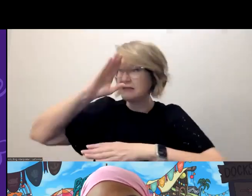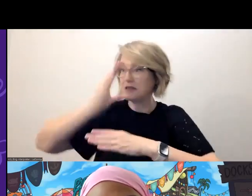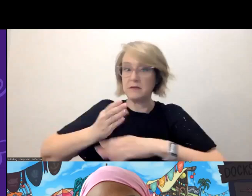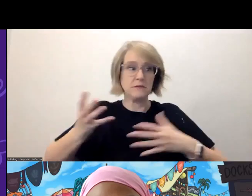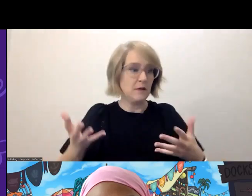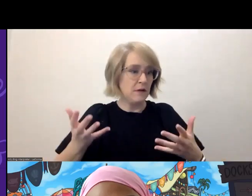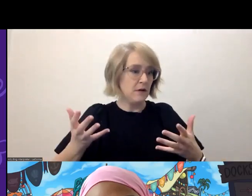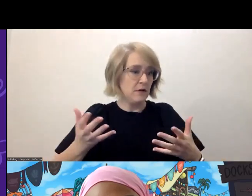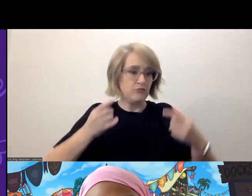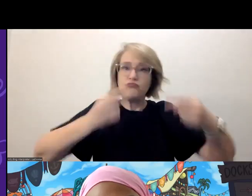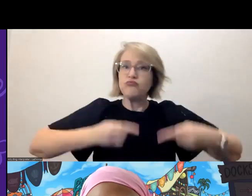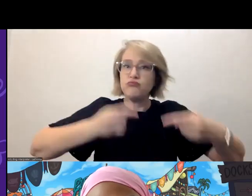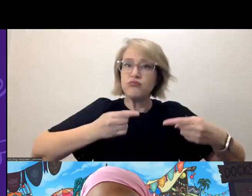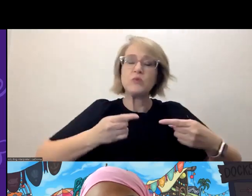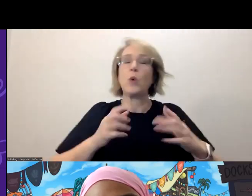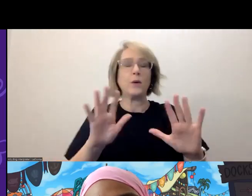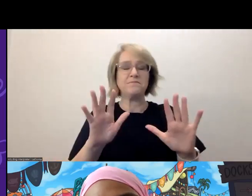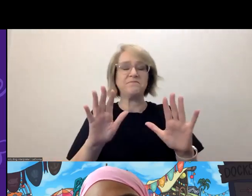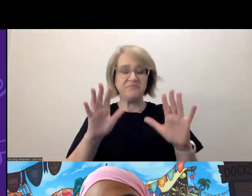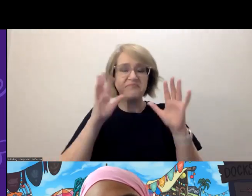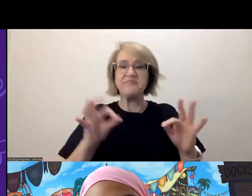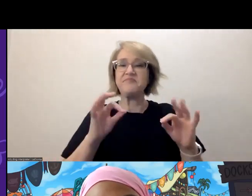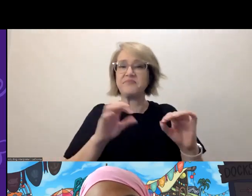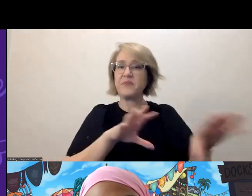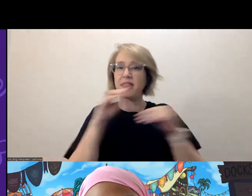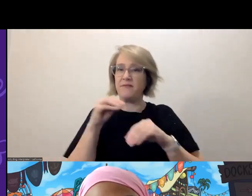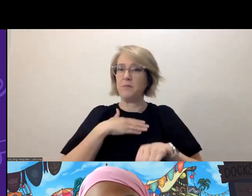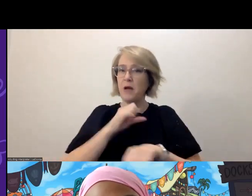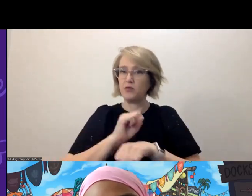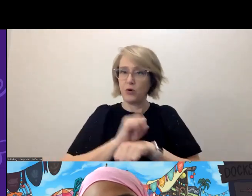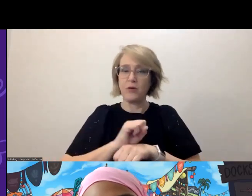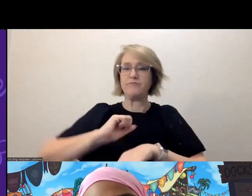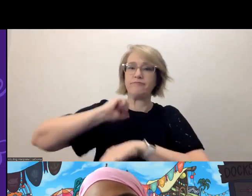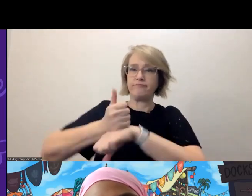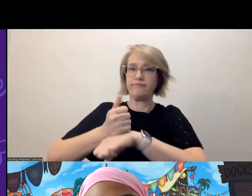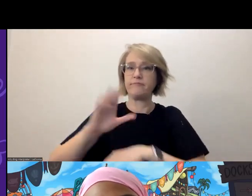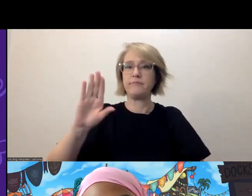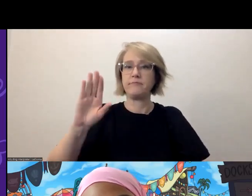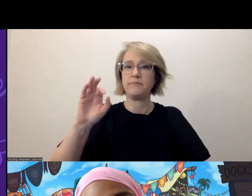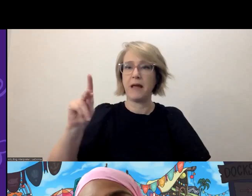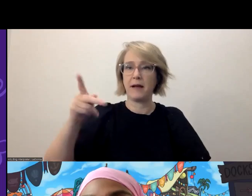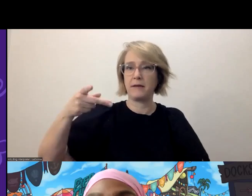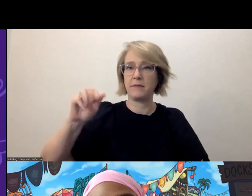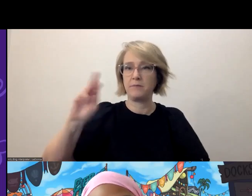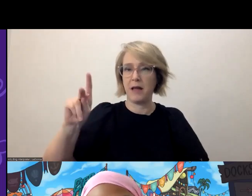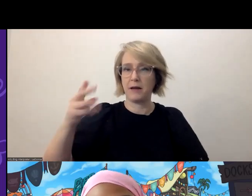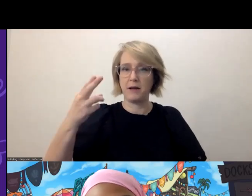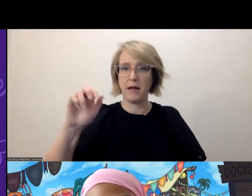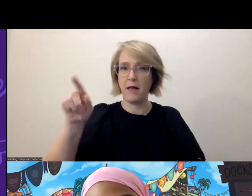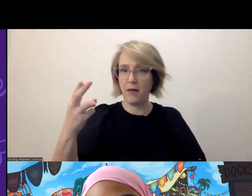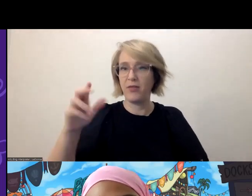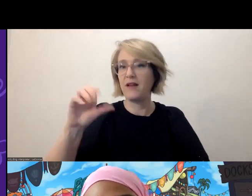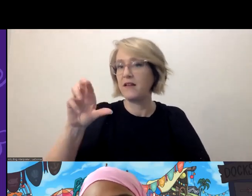another parent to go through what I did. So I left my job and I started Backpack Healthcare. And as we go to the next